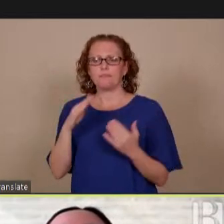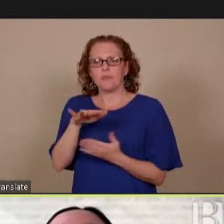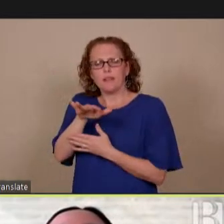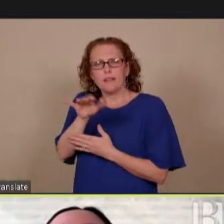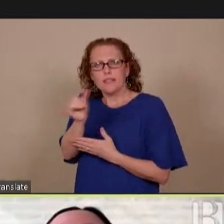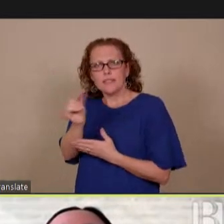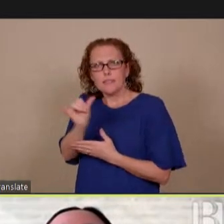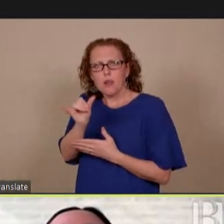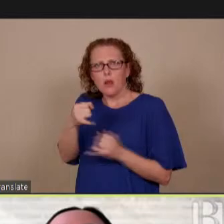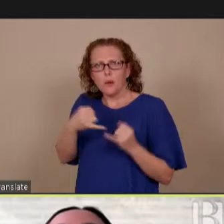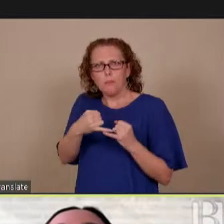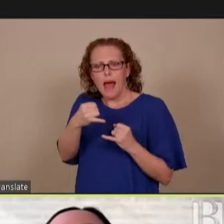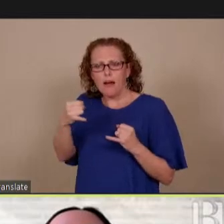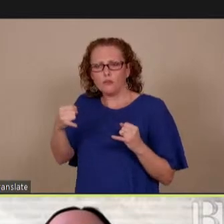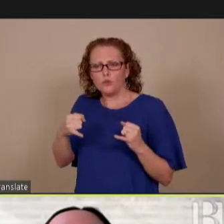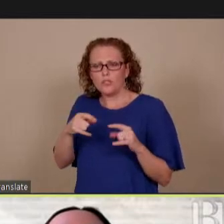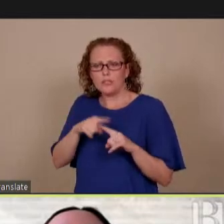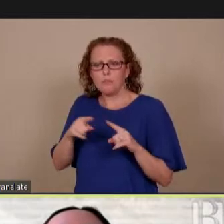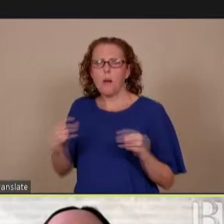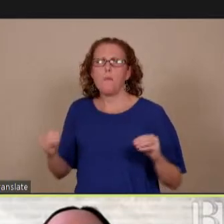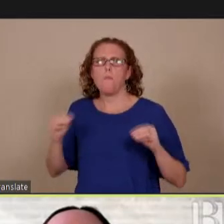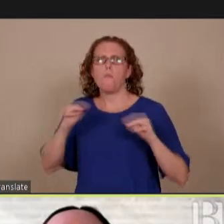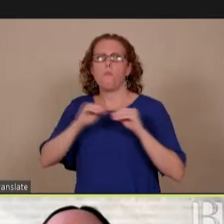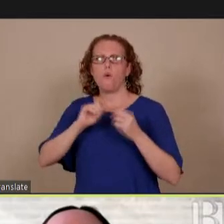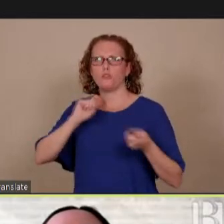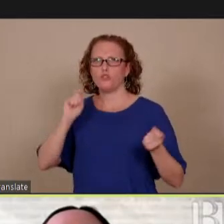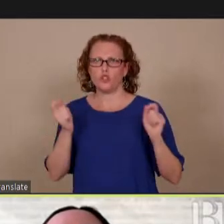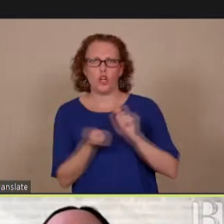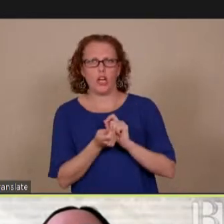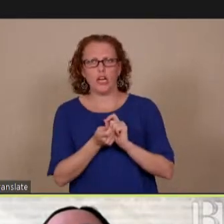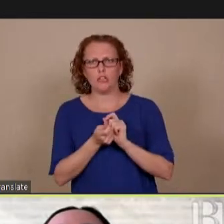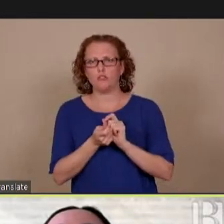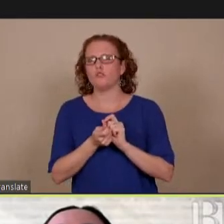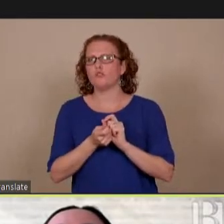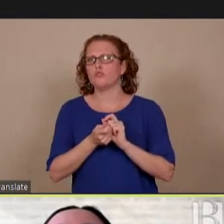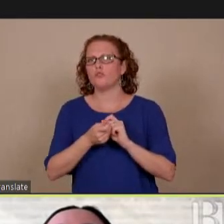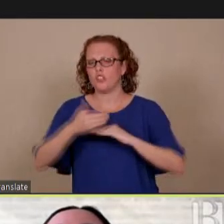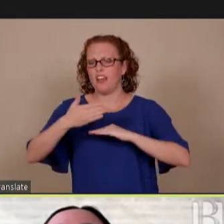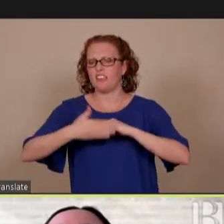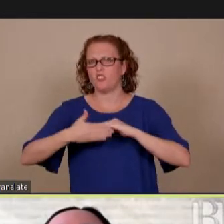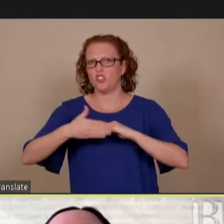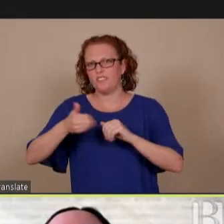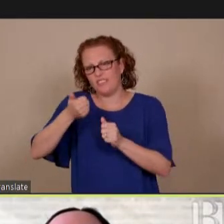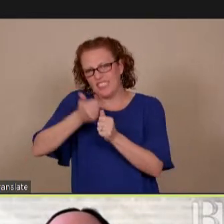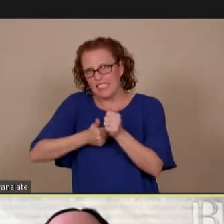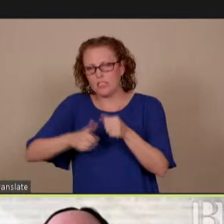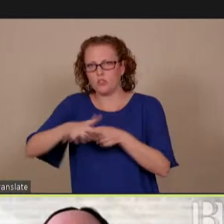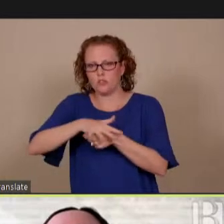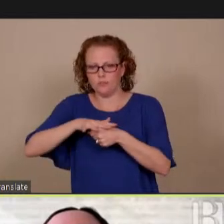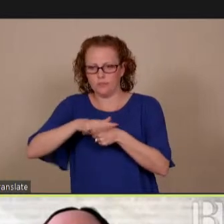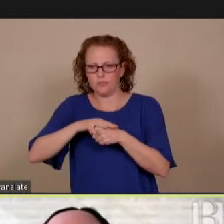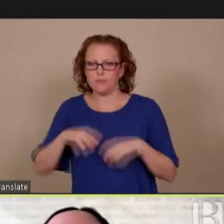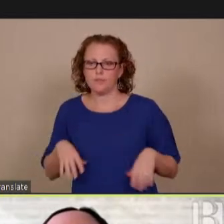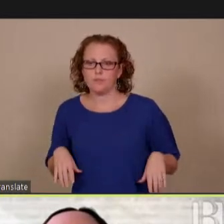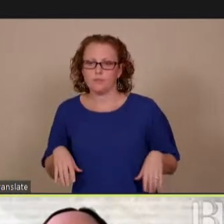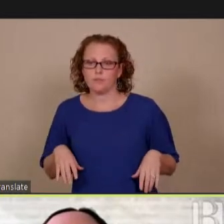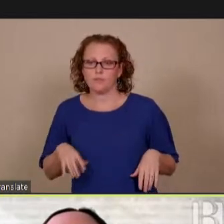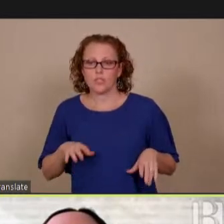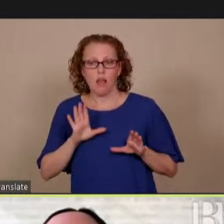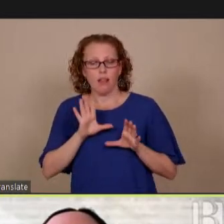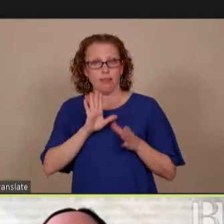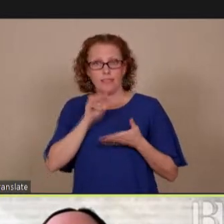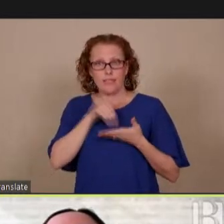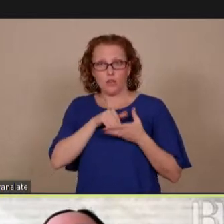a lot more shifting around the edges. But you do have the center or the core of the existing